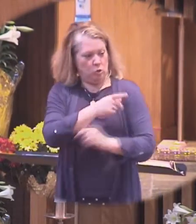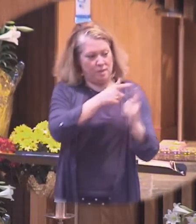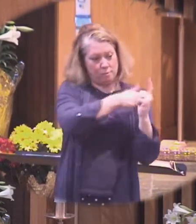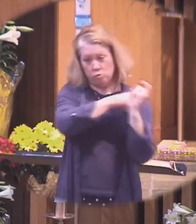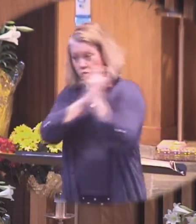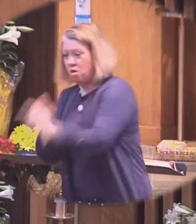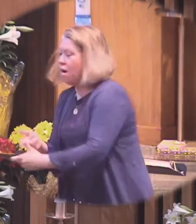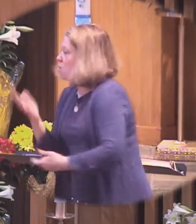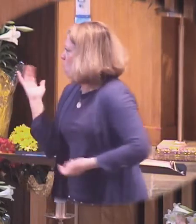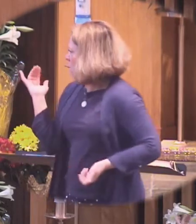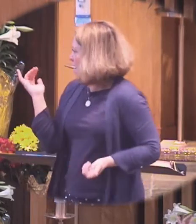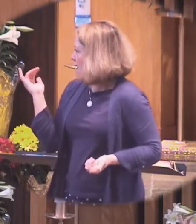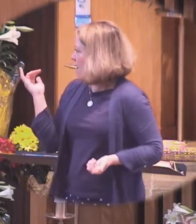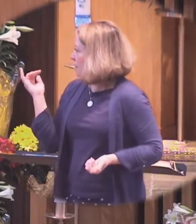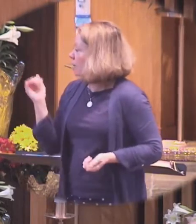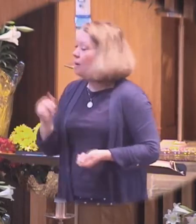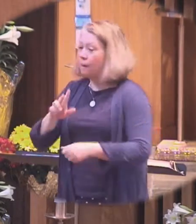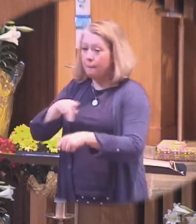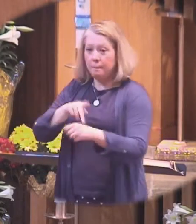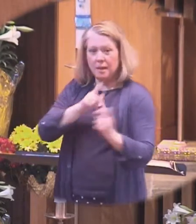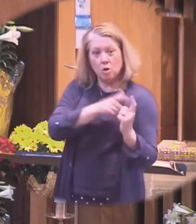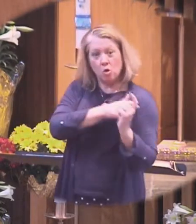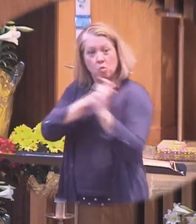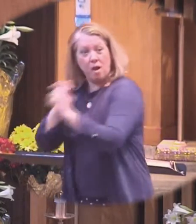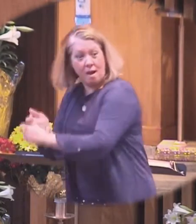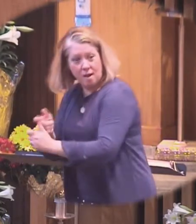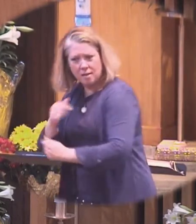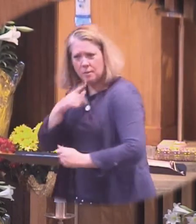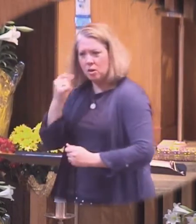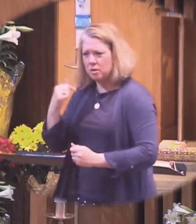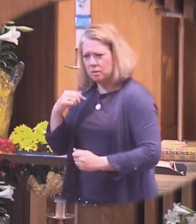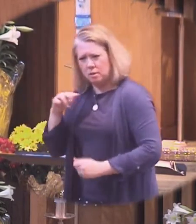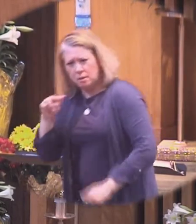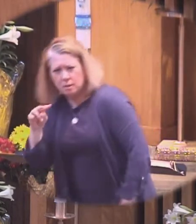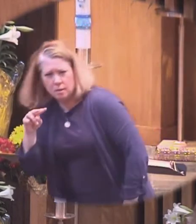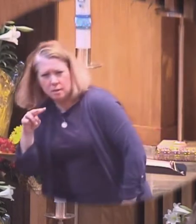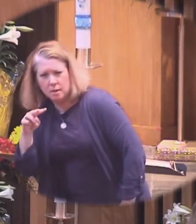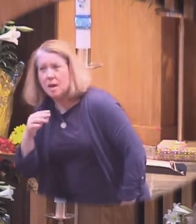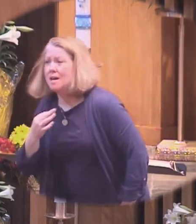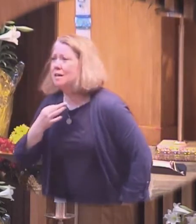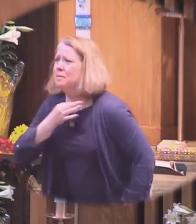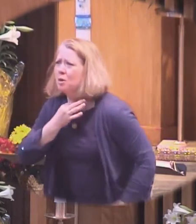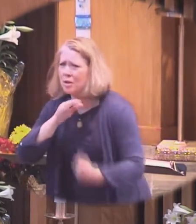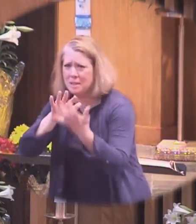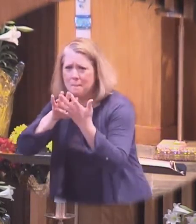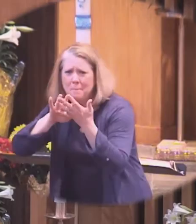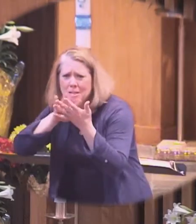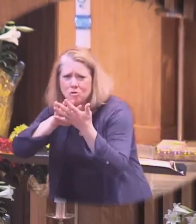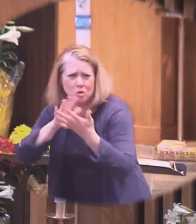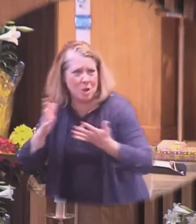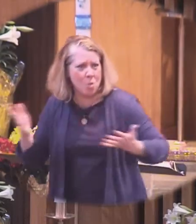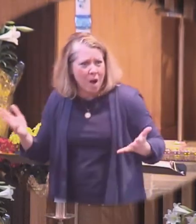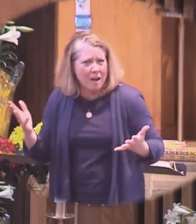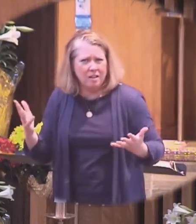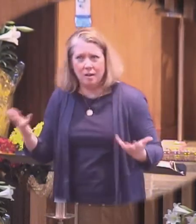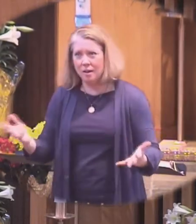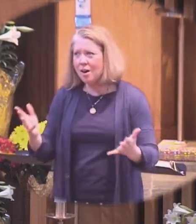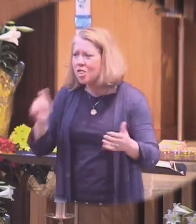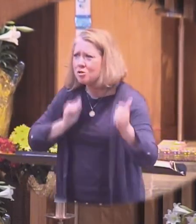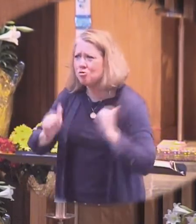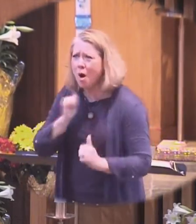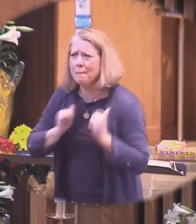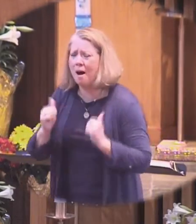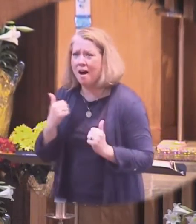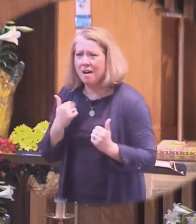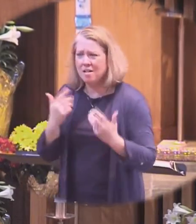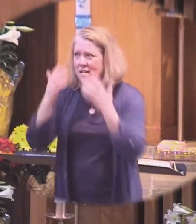tomb. Peter ran because he wanted to see the mystery. He wanted to get another glimpse at the drama surrounding